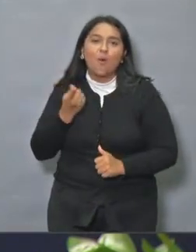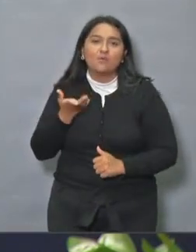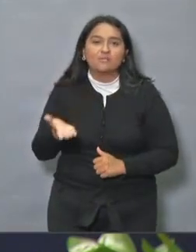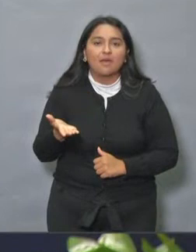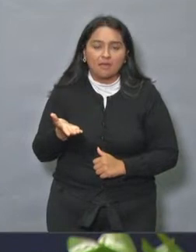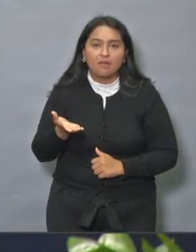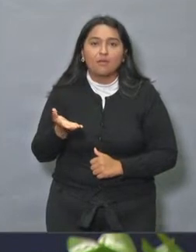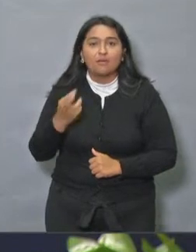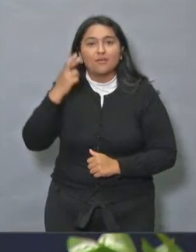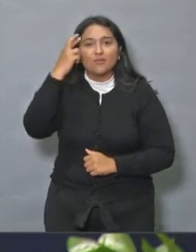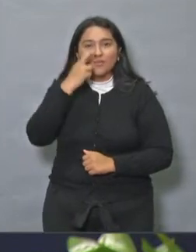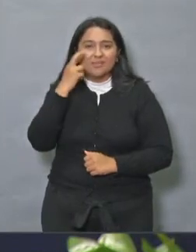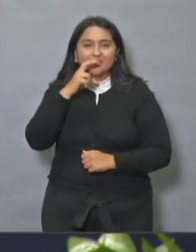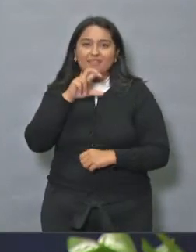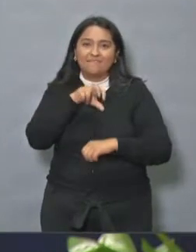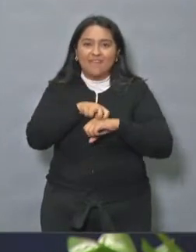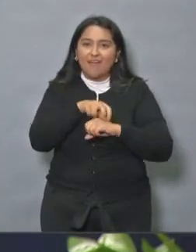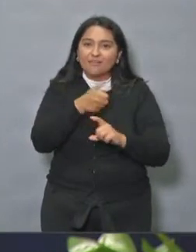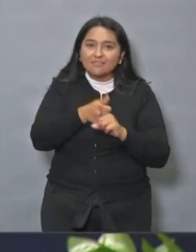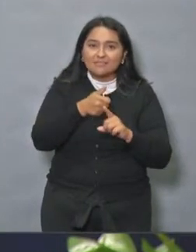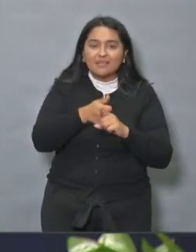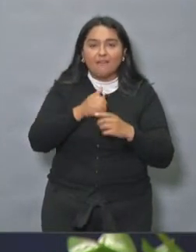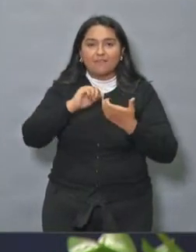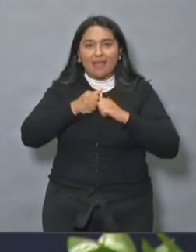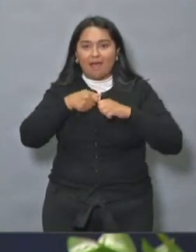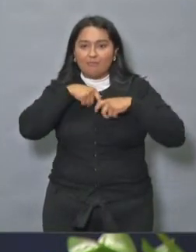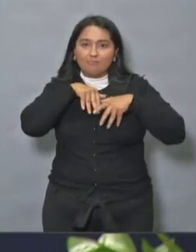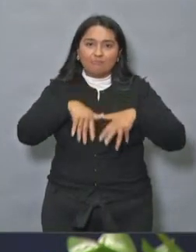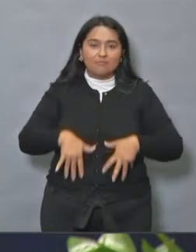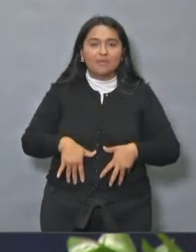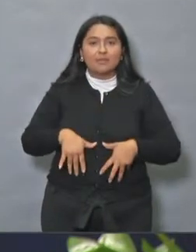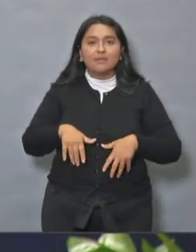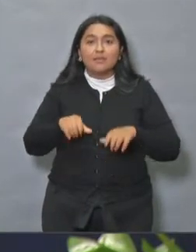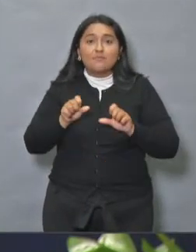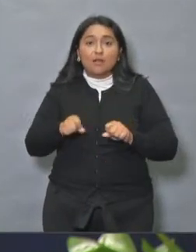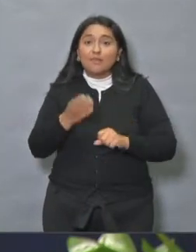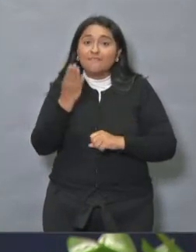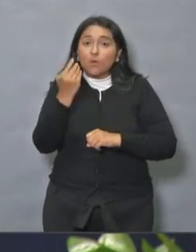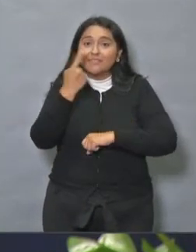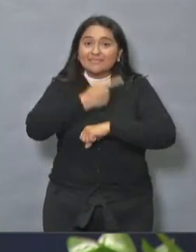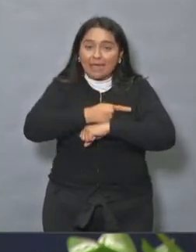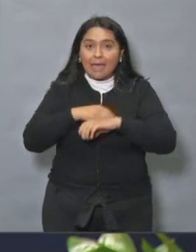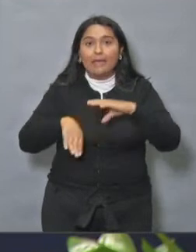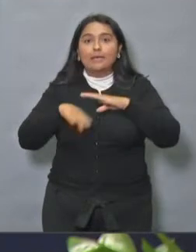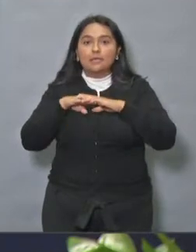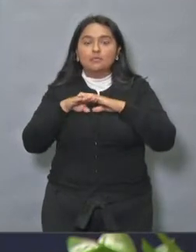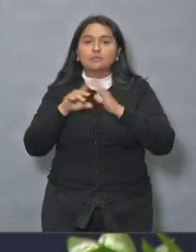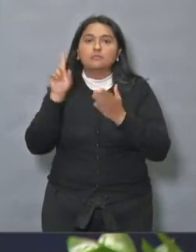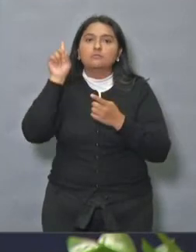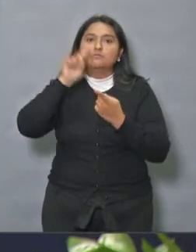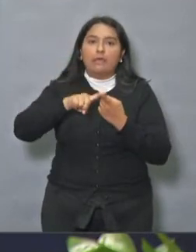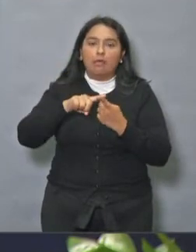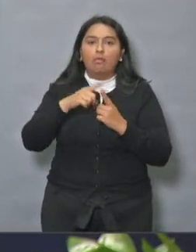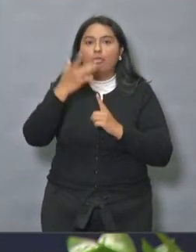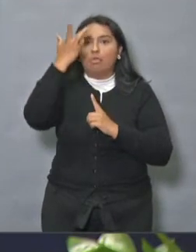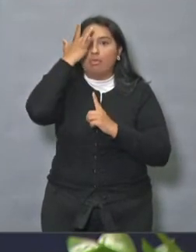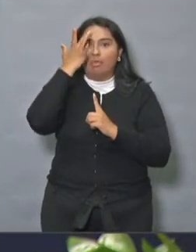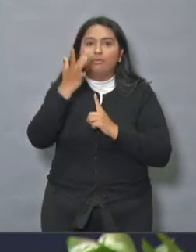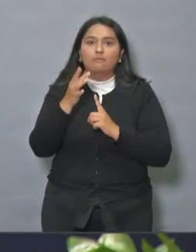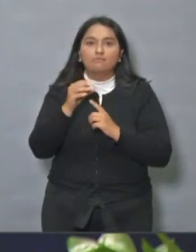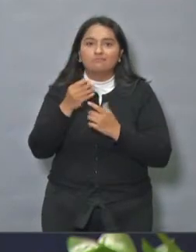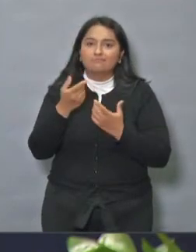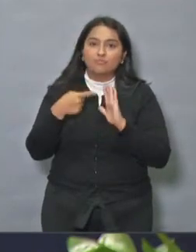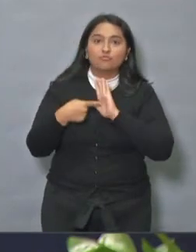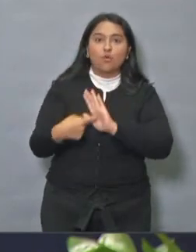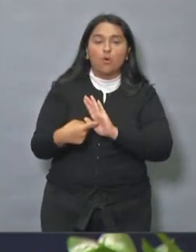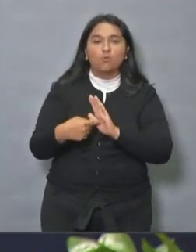of the epidemiology of the virus and the incubation period that can be as long as 14 days, and it's because of the nature of how the